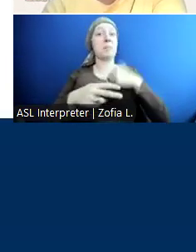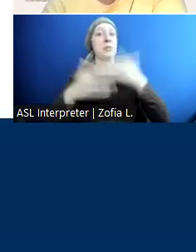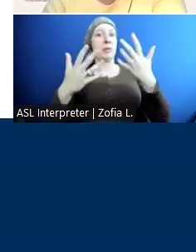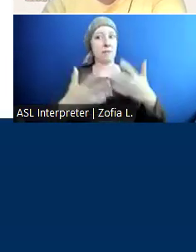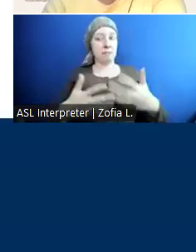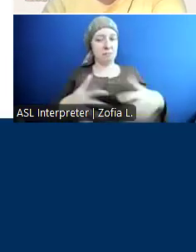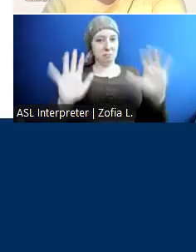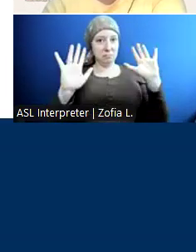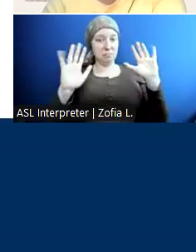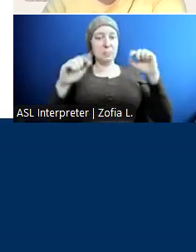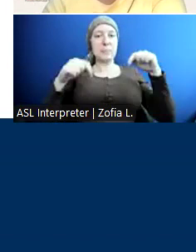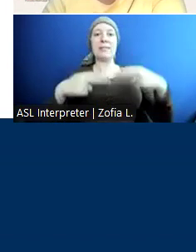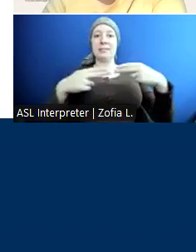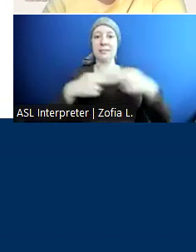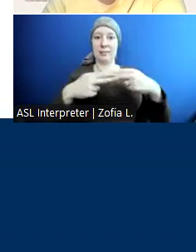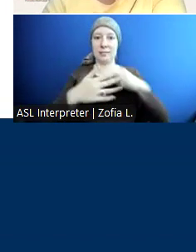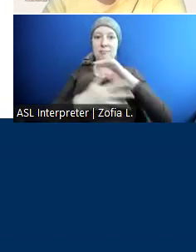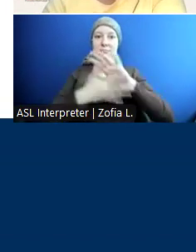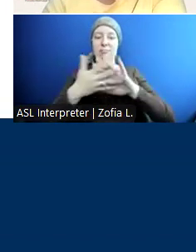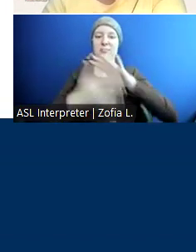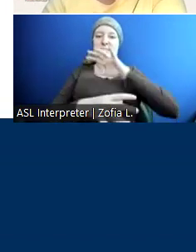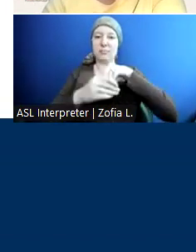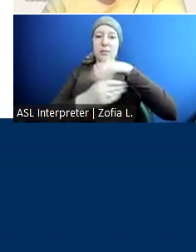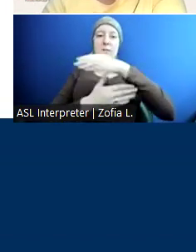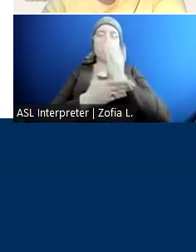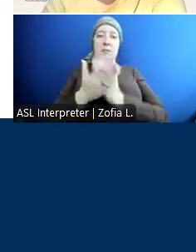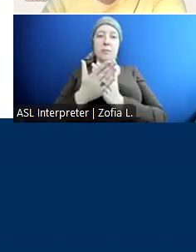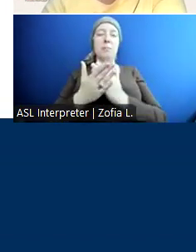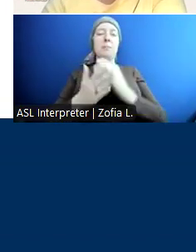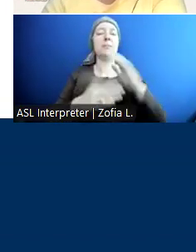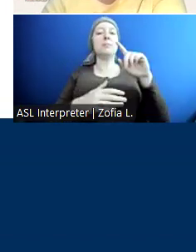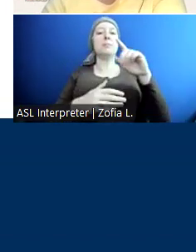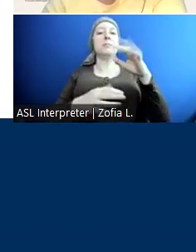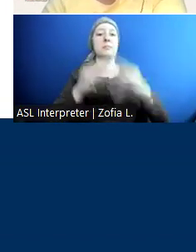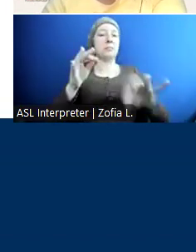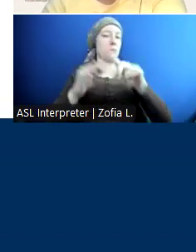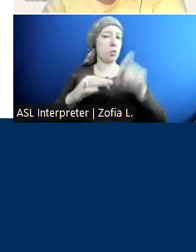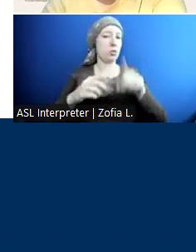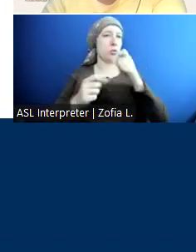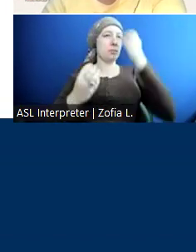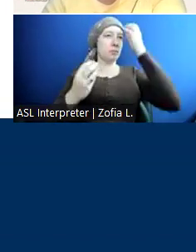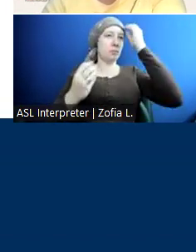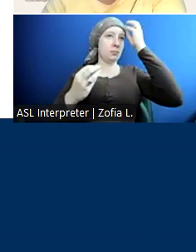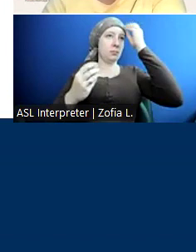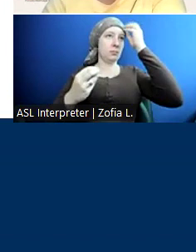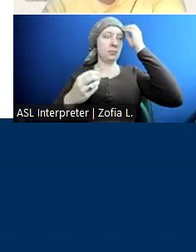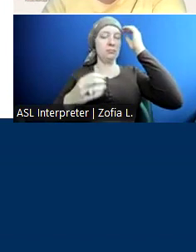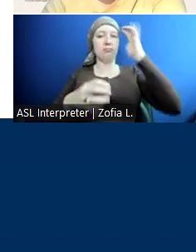in this slide deck some simple questions that perhaps you can think about incorporating as you